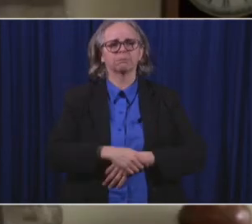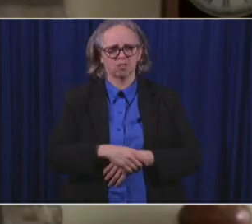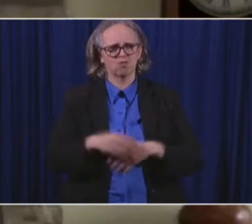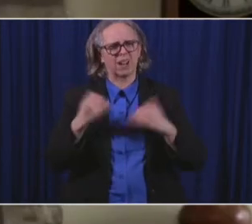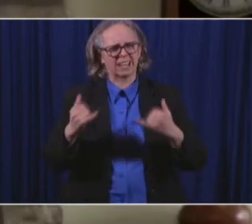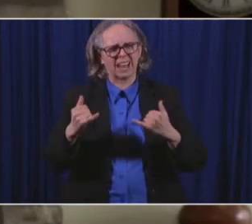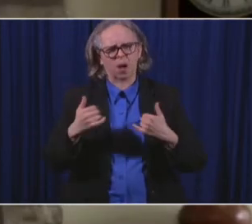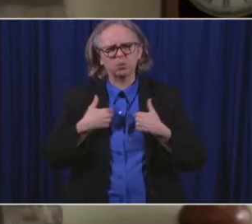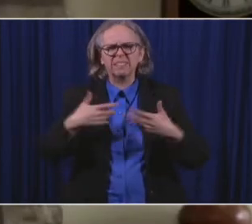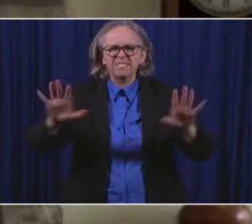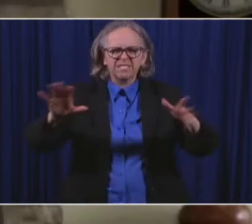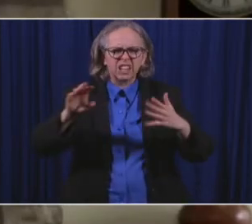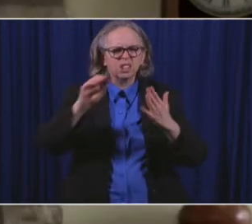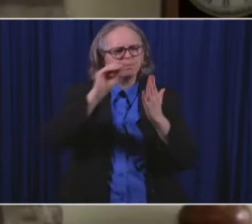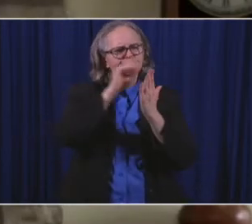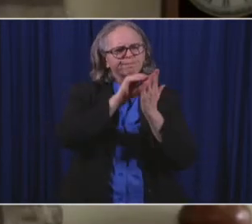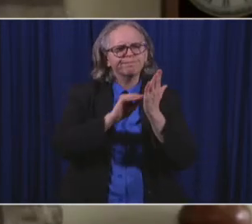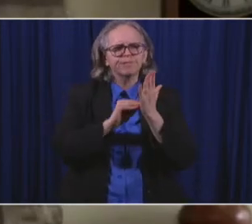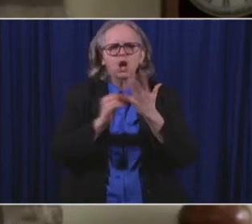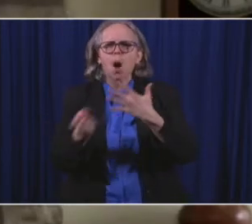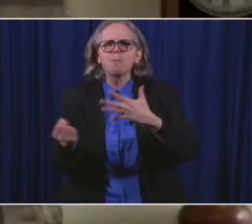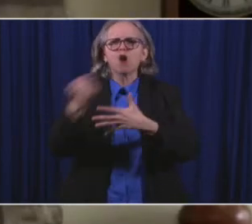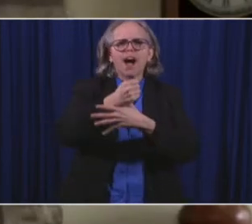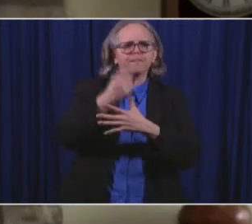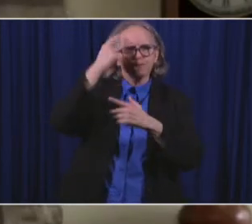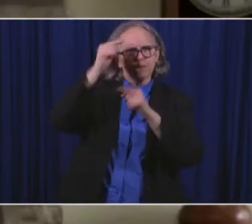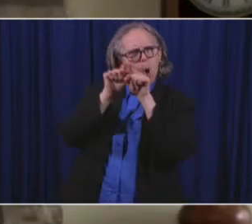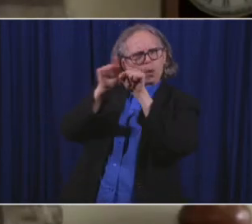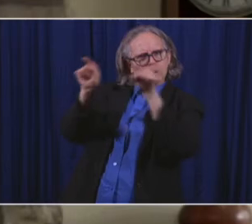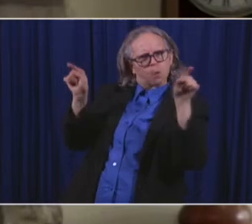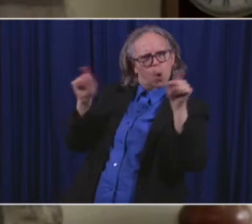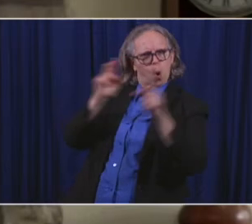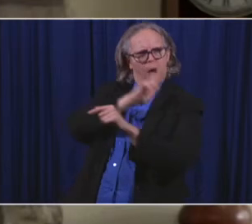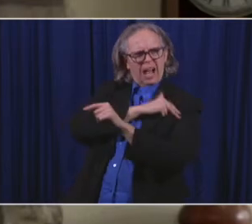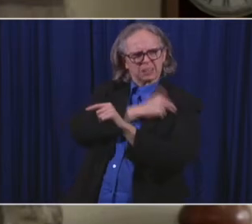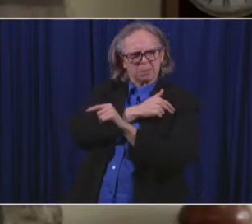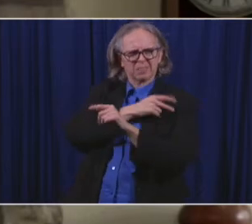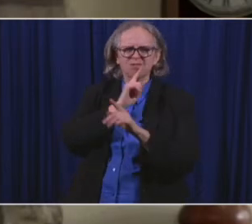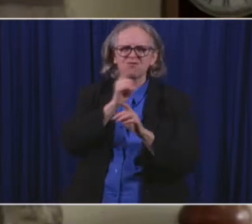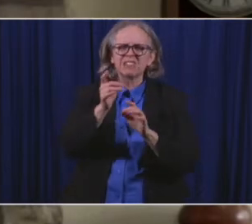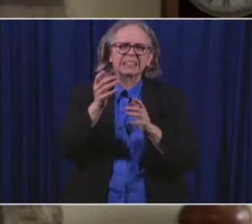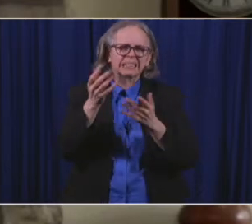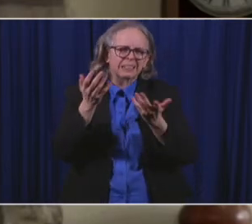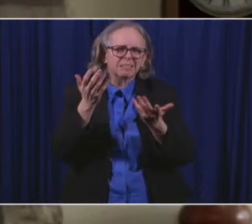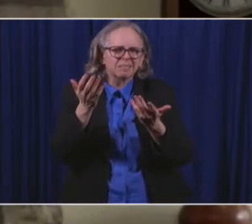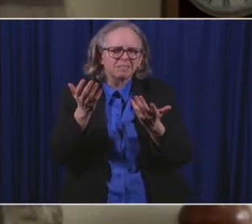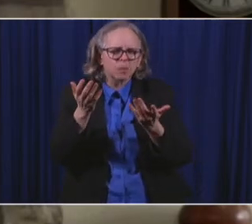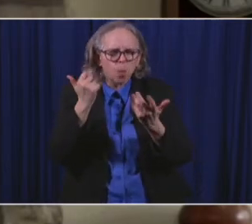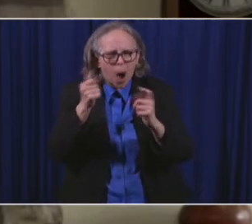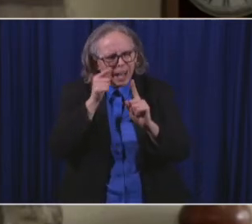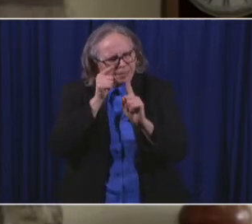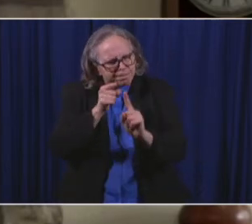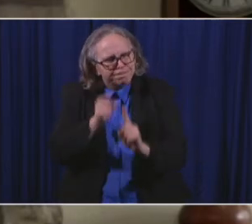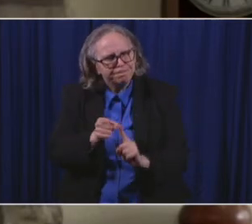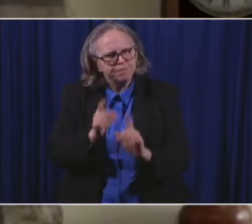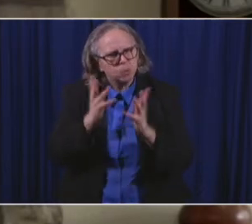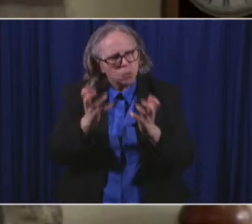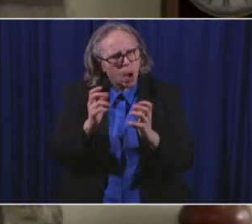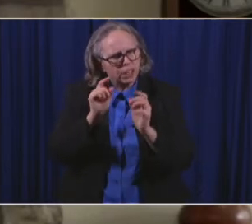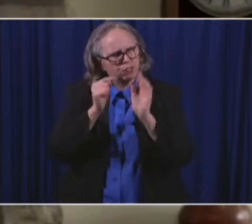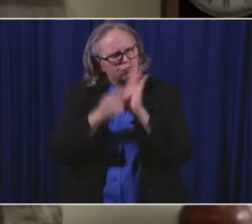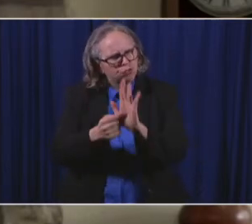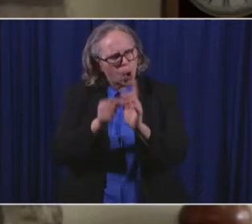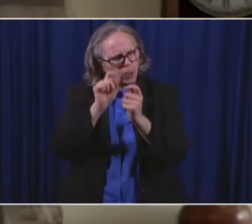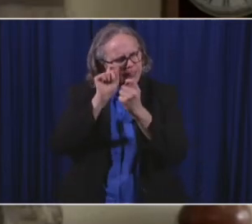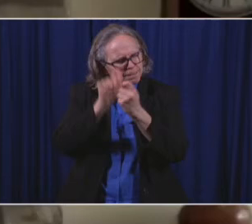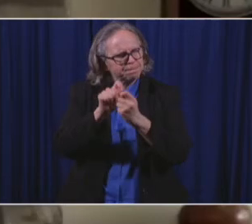but it's pretty easy. Priorities, in other words, what the mission statement is for priority. But it's pretty simple.